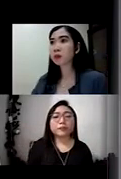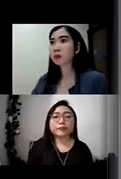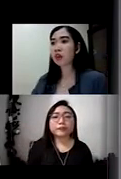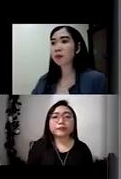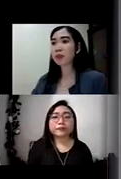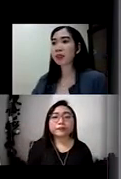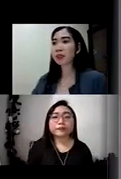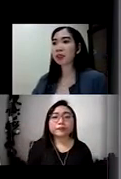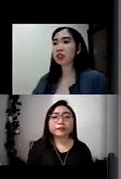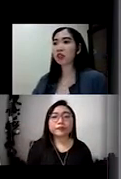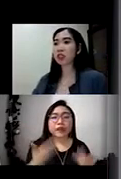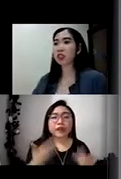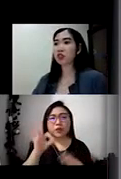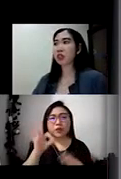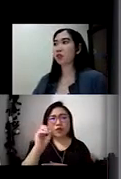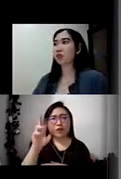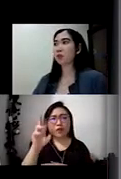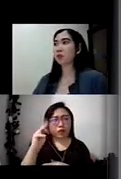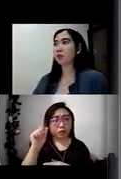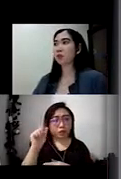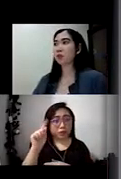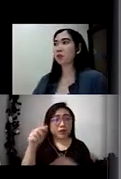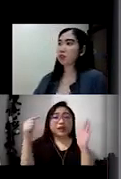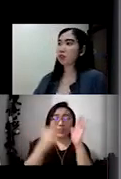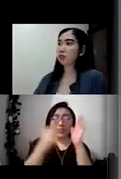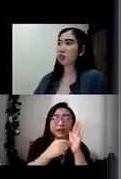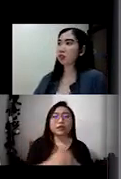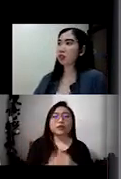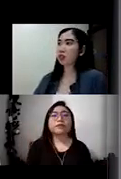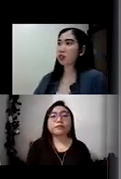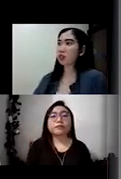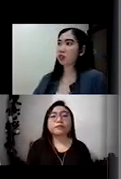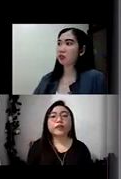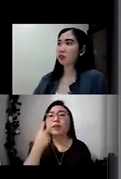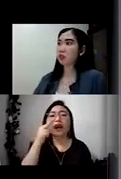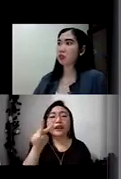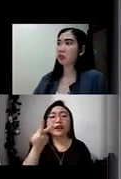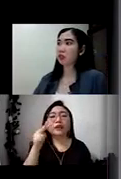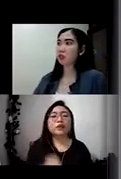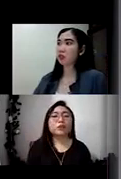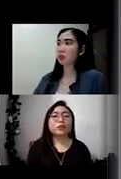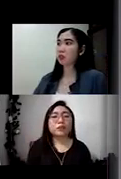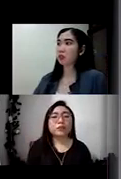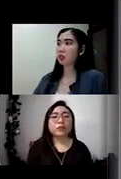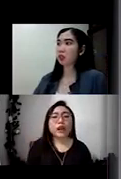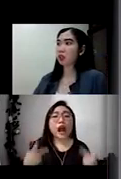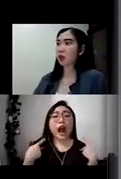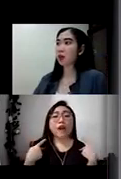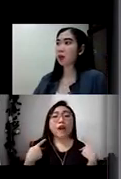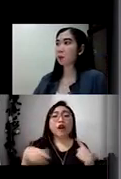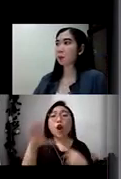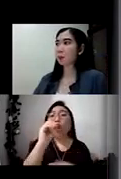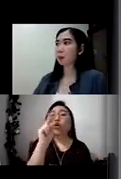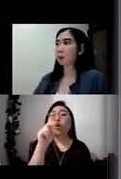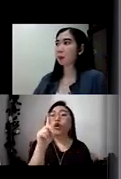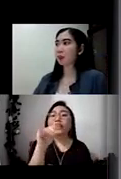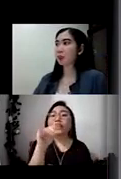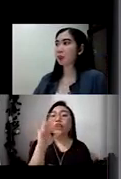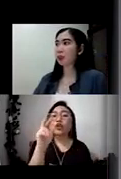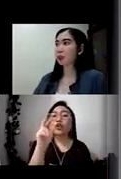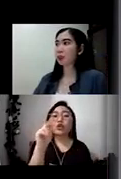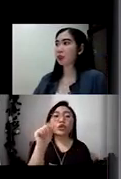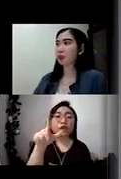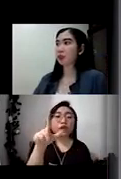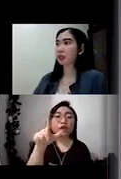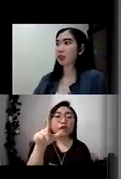sa format, click conditional formatting. So makikita nyo dito, may conditional formatting akong ginawa.